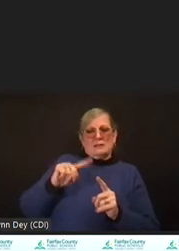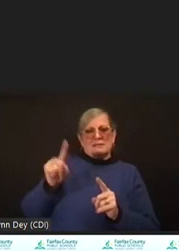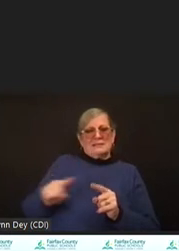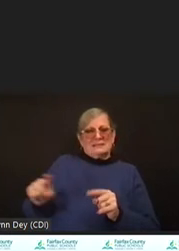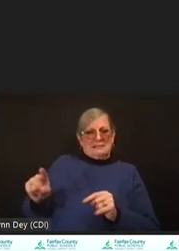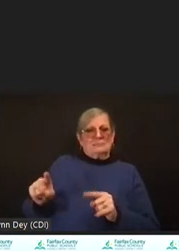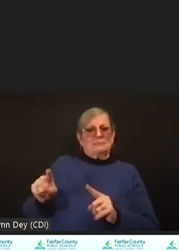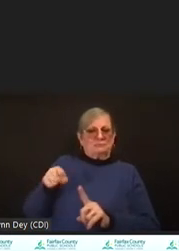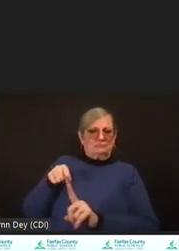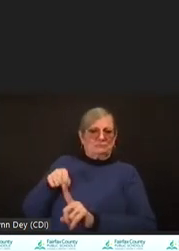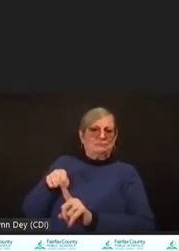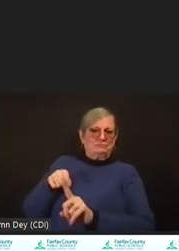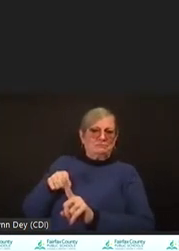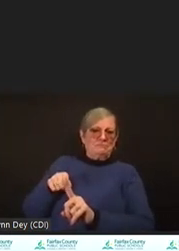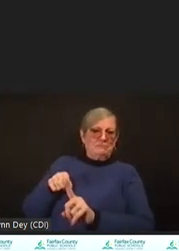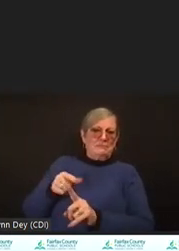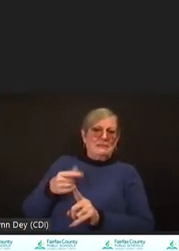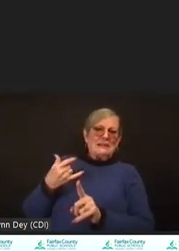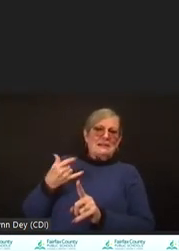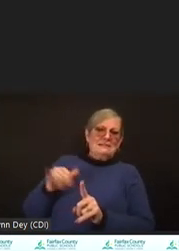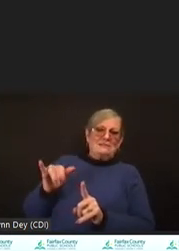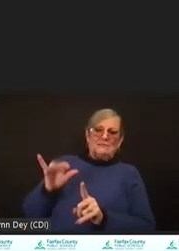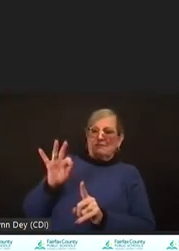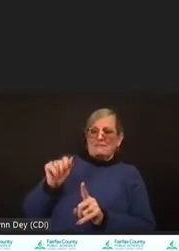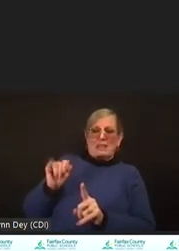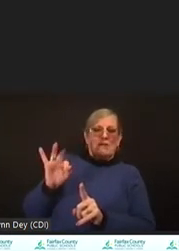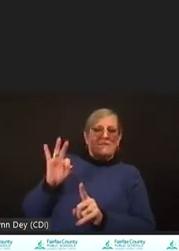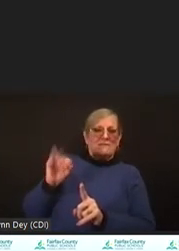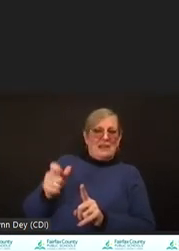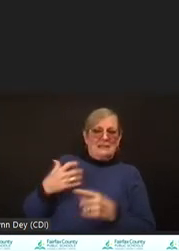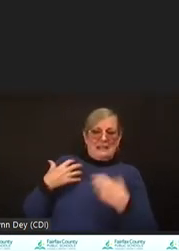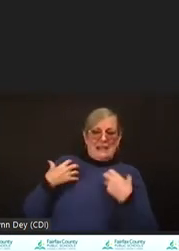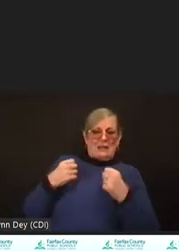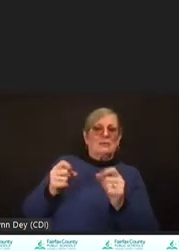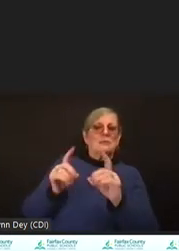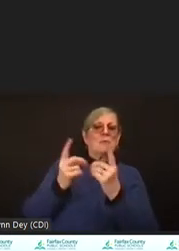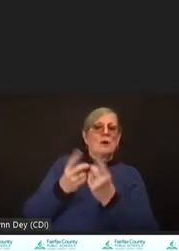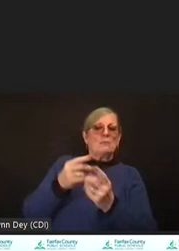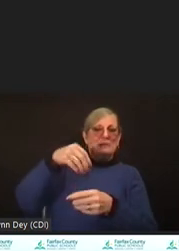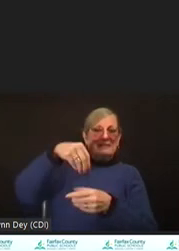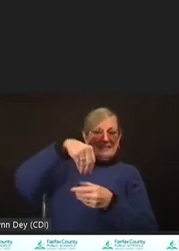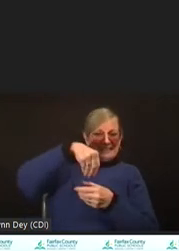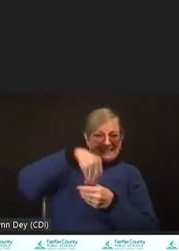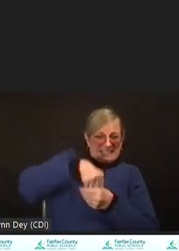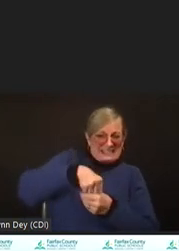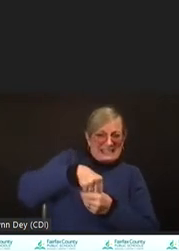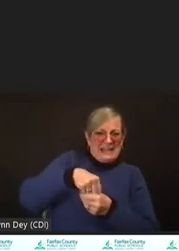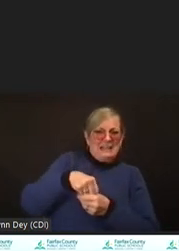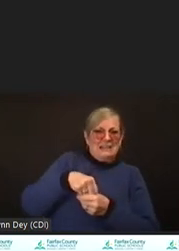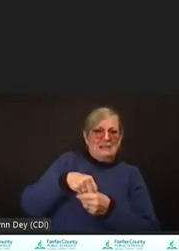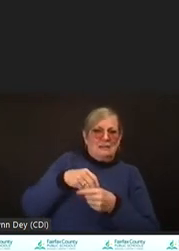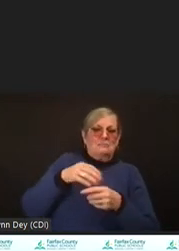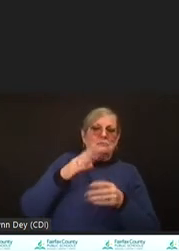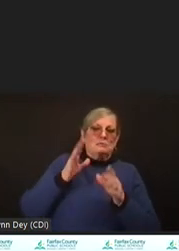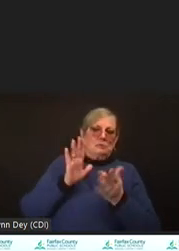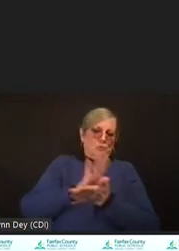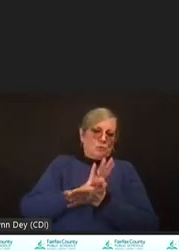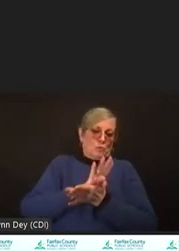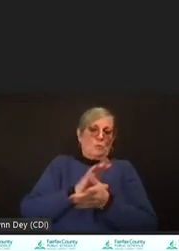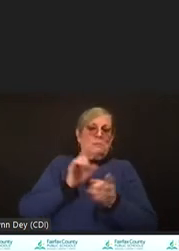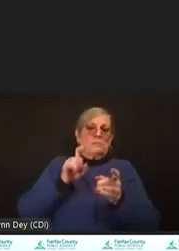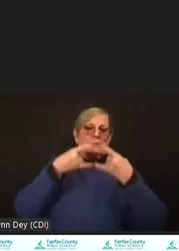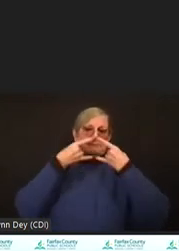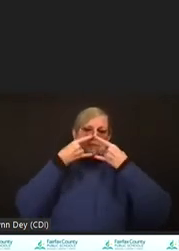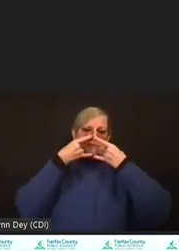recommend universal masking in public indoor settings during high levels of community transmission. And you'll see